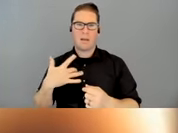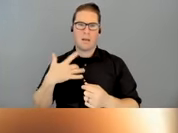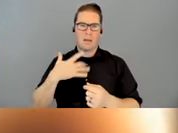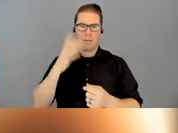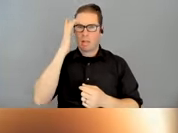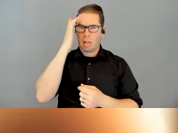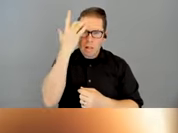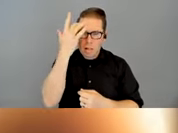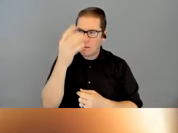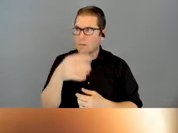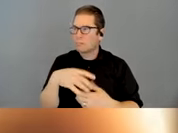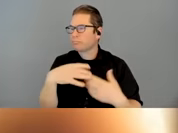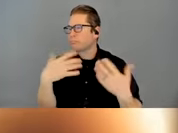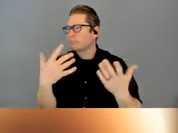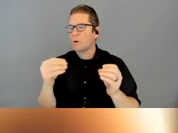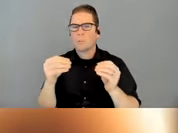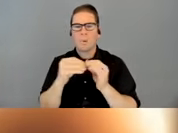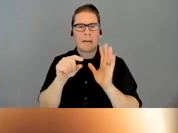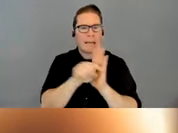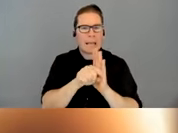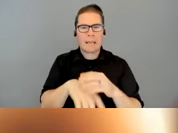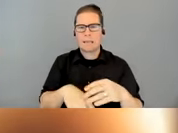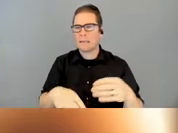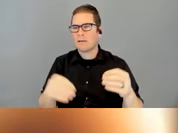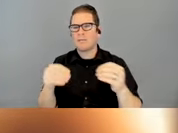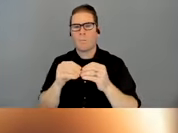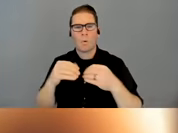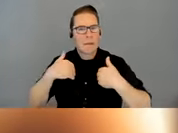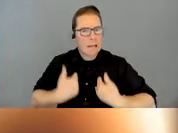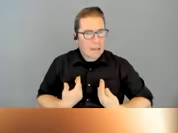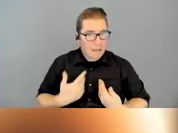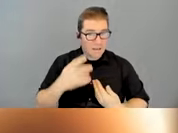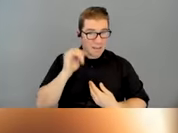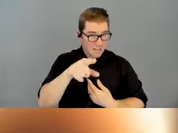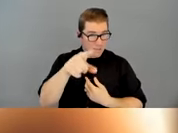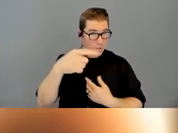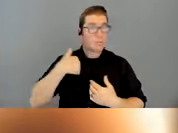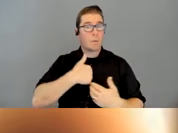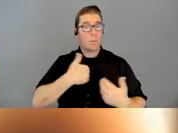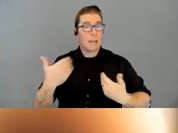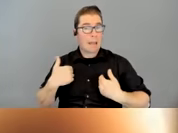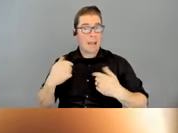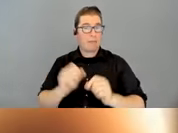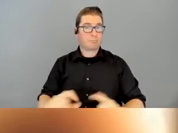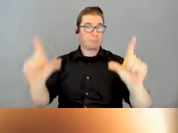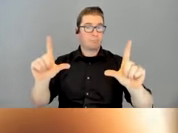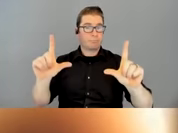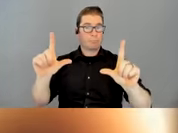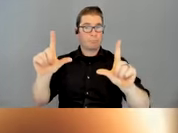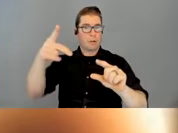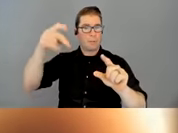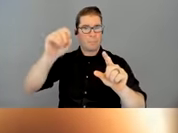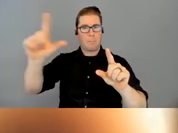wanting to do it, more tired. So we have a poll that's opened up where